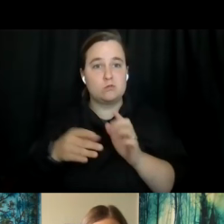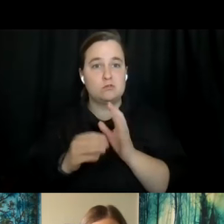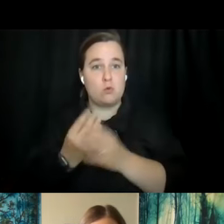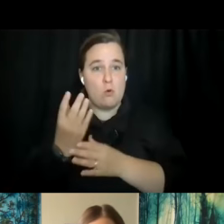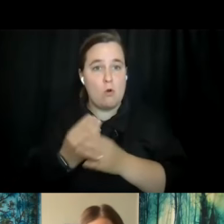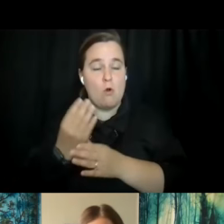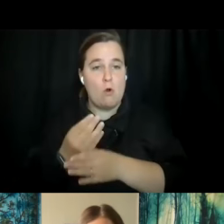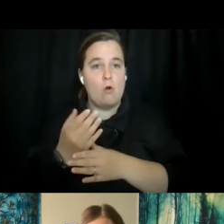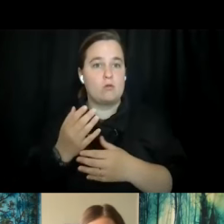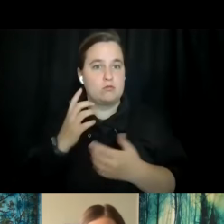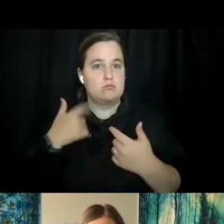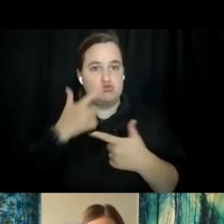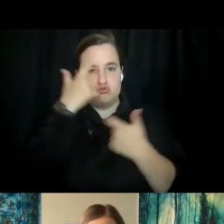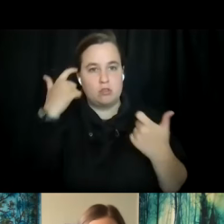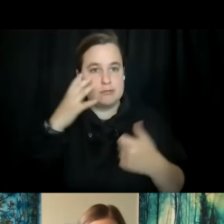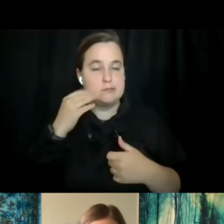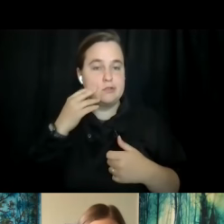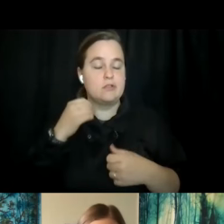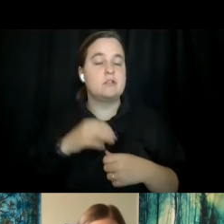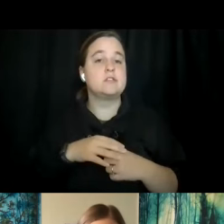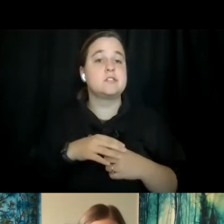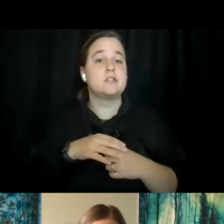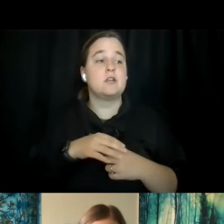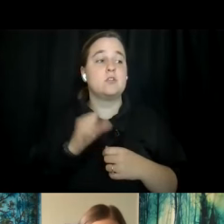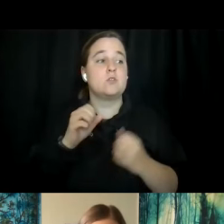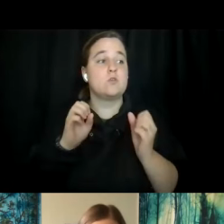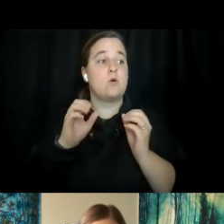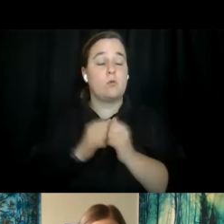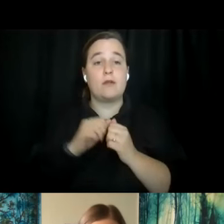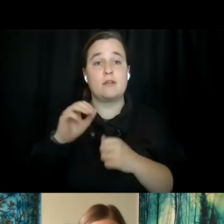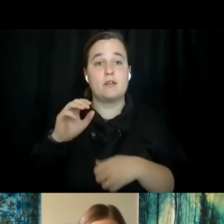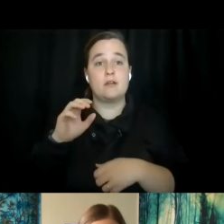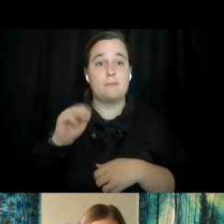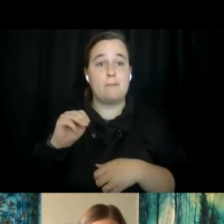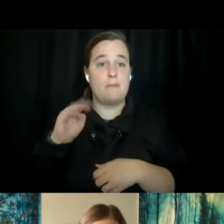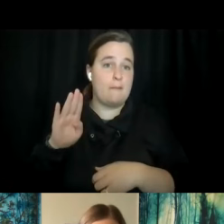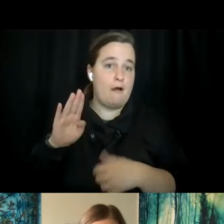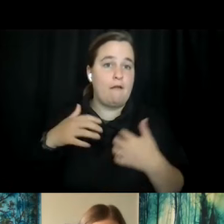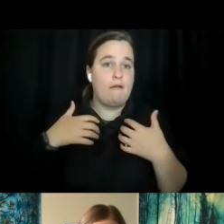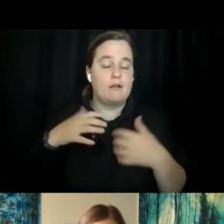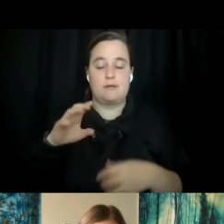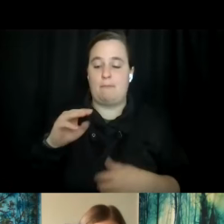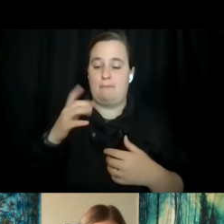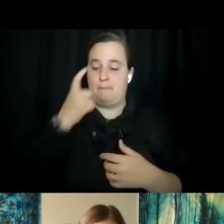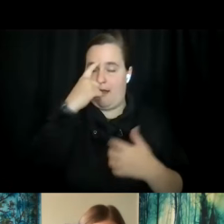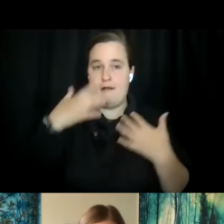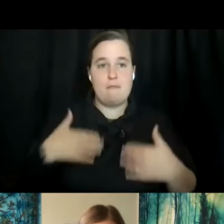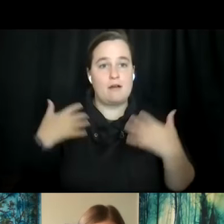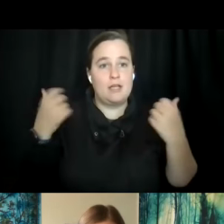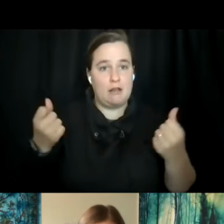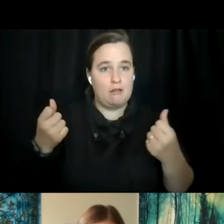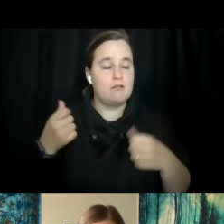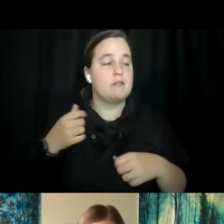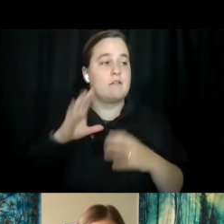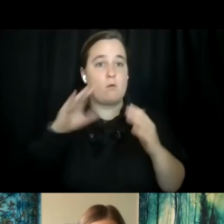with body-based healing, we can restore that connection between our reptilian brain and our neocortex. So essentially what happens is that